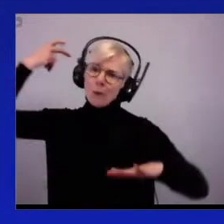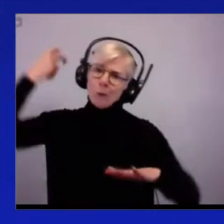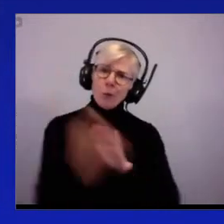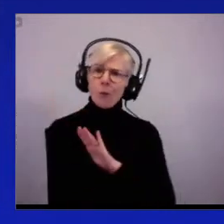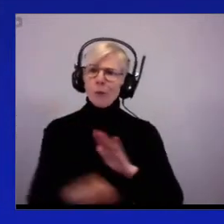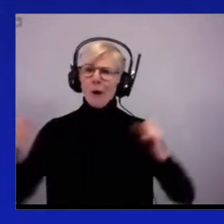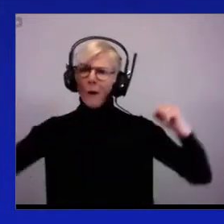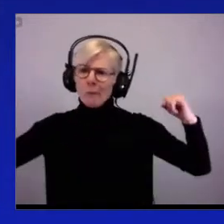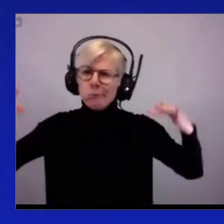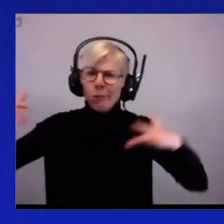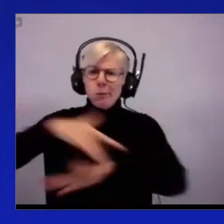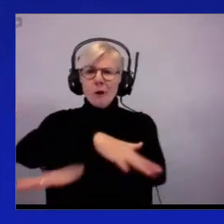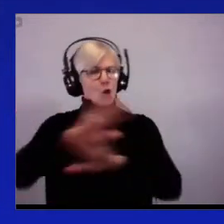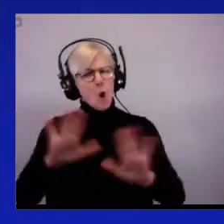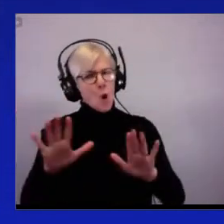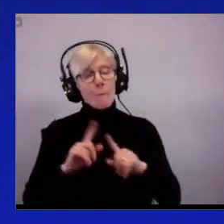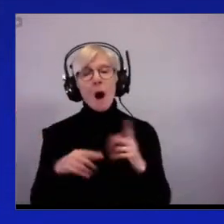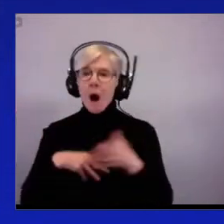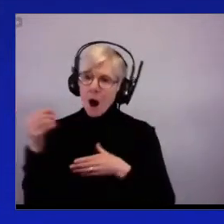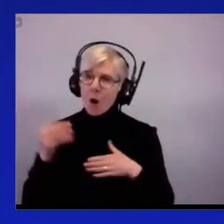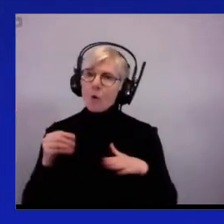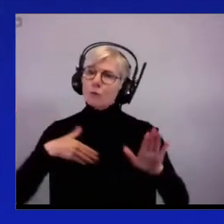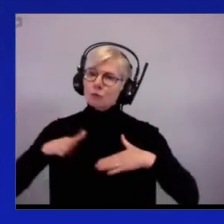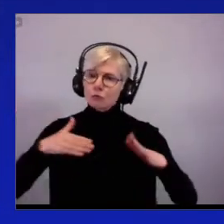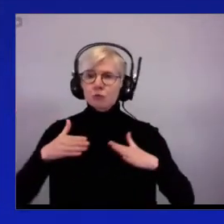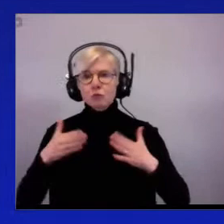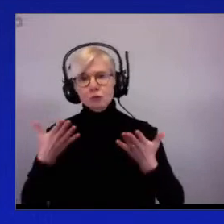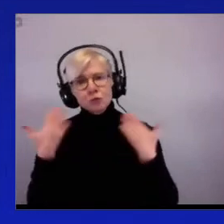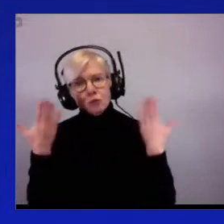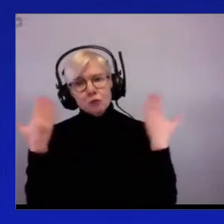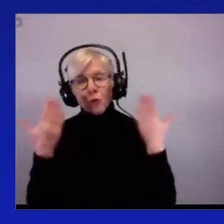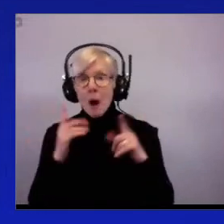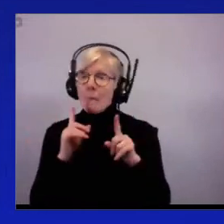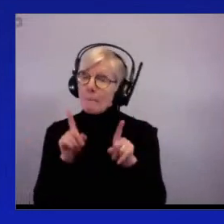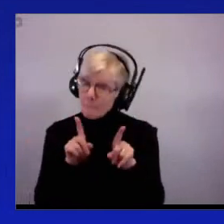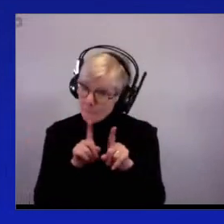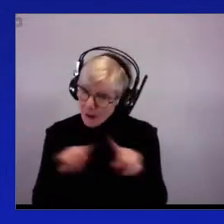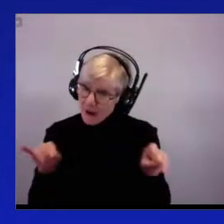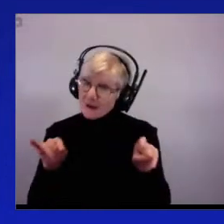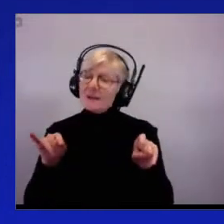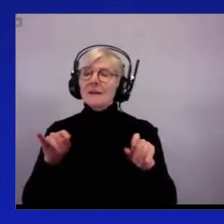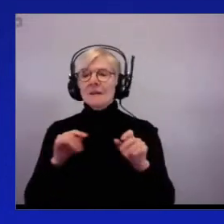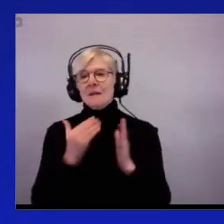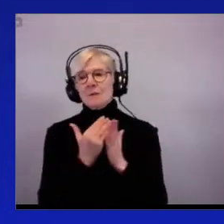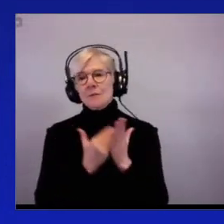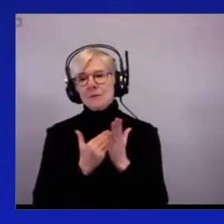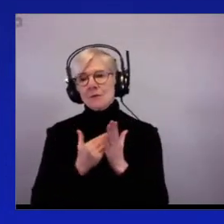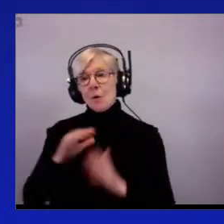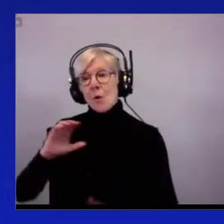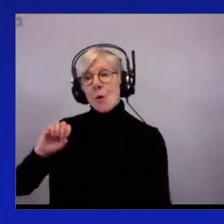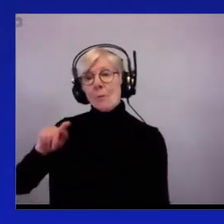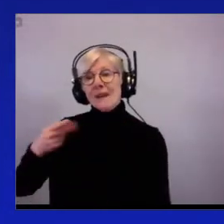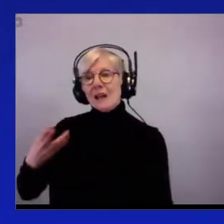outside and to follow protocol. So I appreciate all the work that OPH is doing on that.